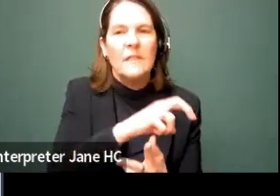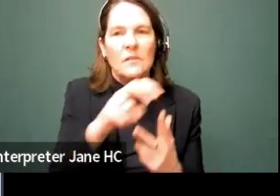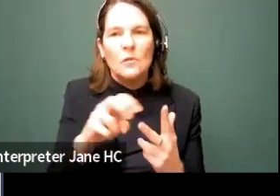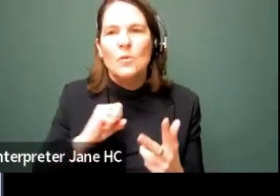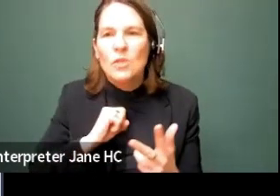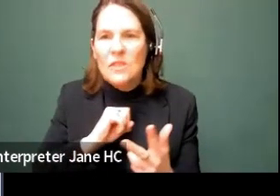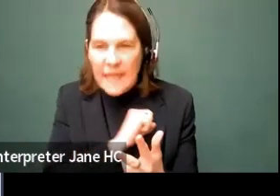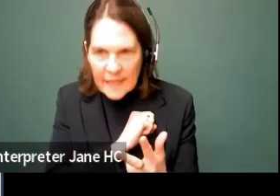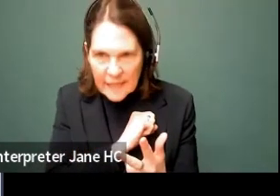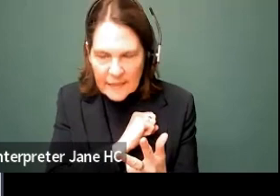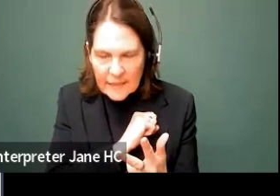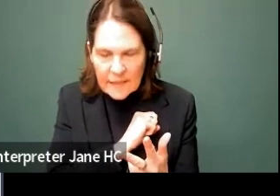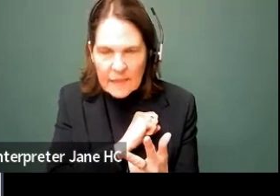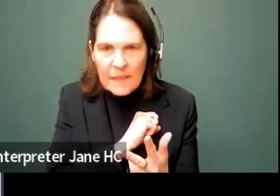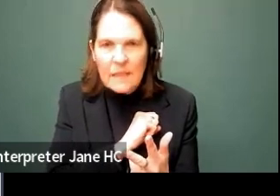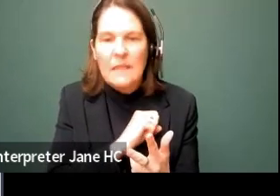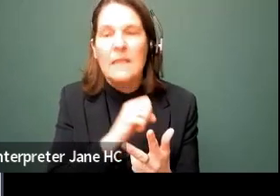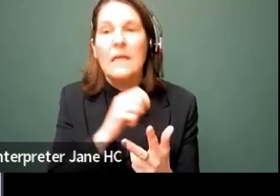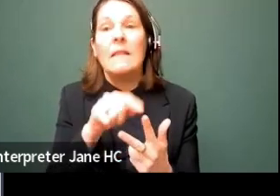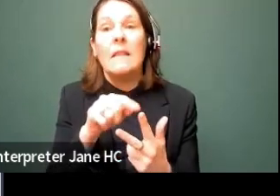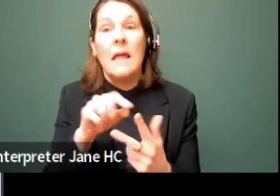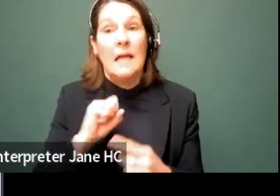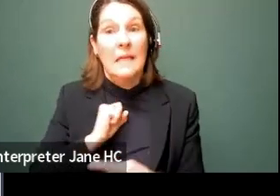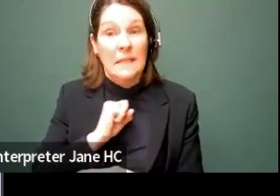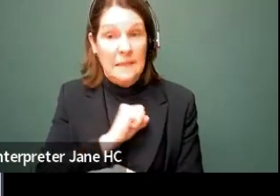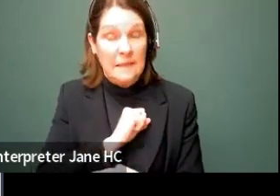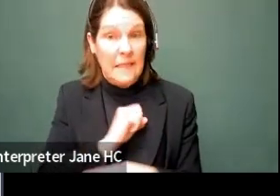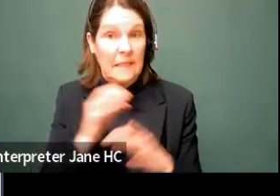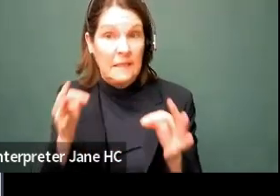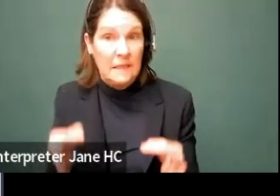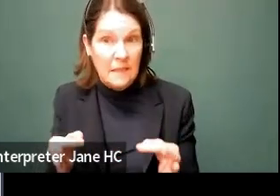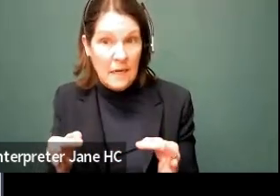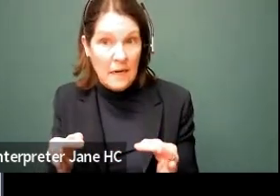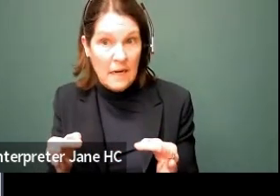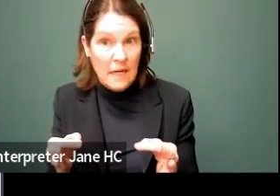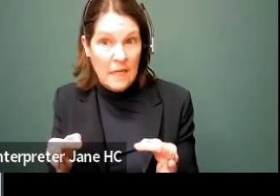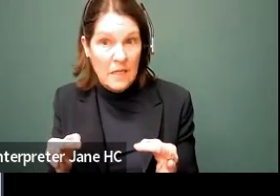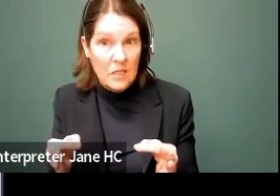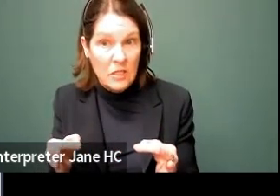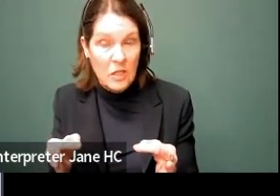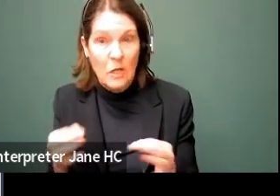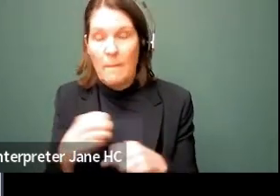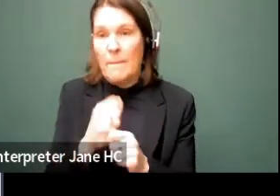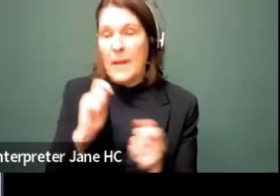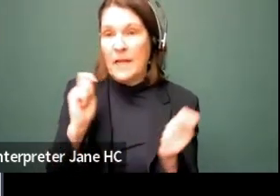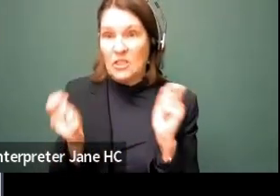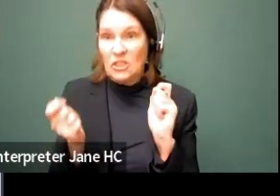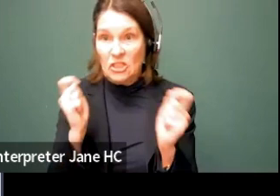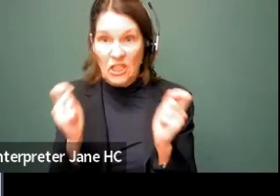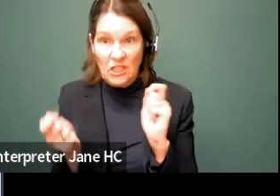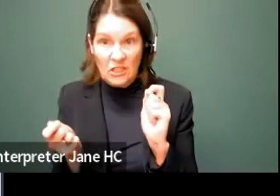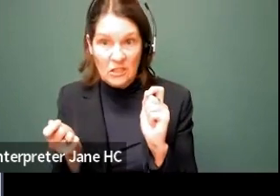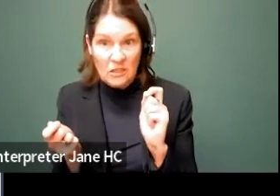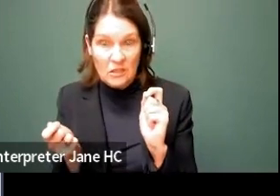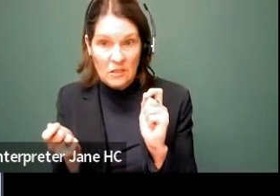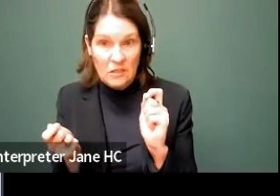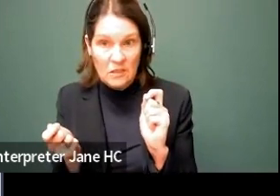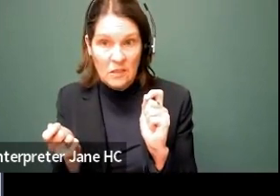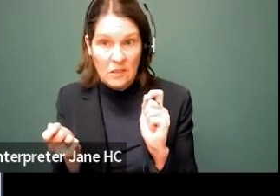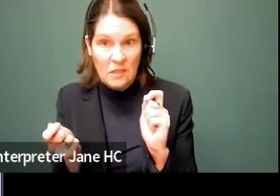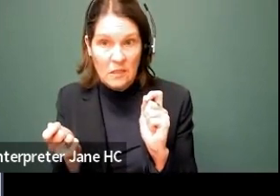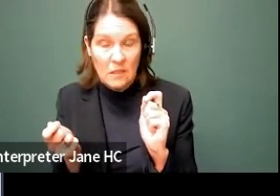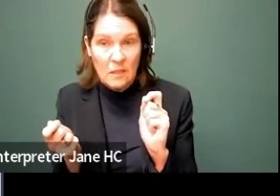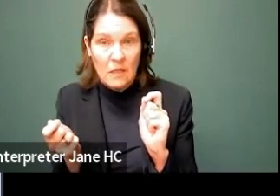Senate, and the Senate decides to make changes to that bill